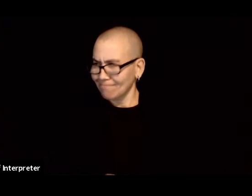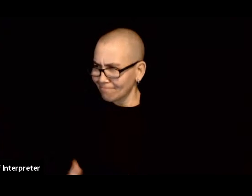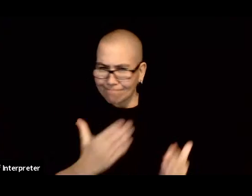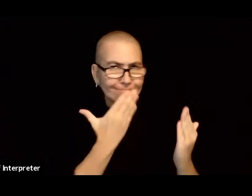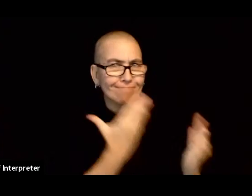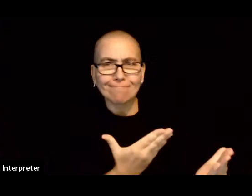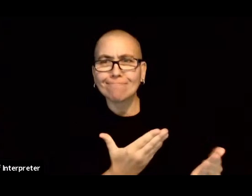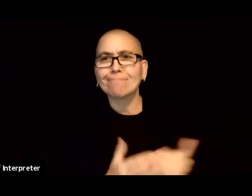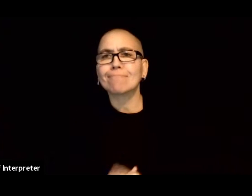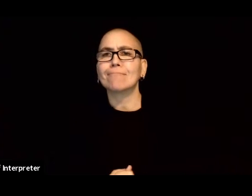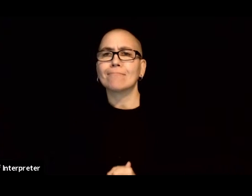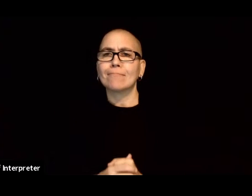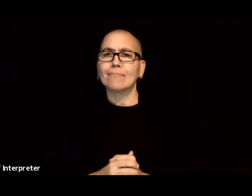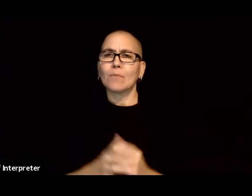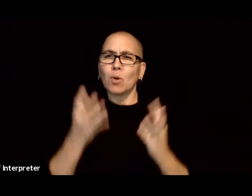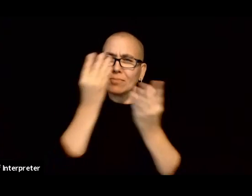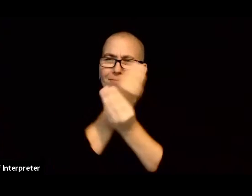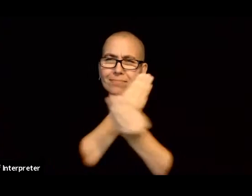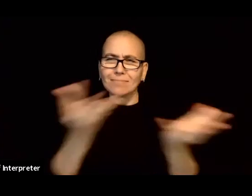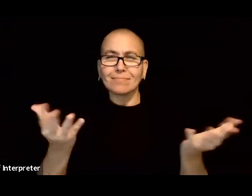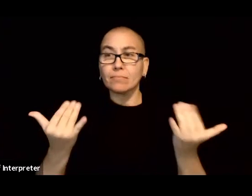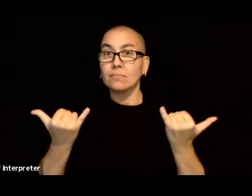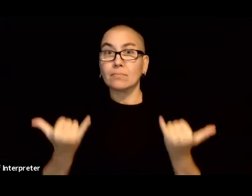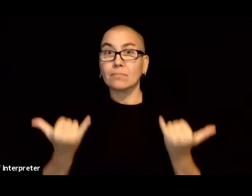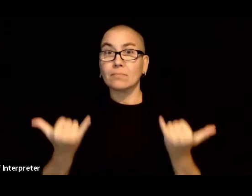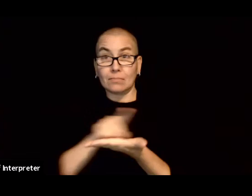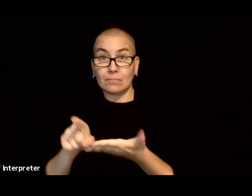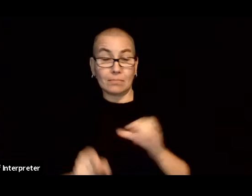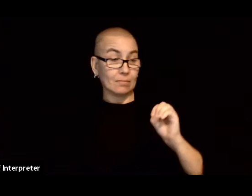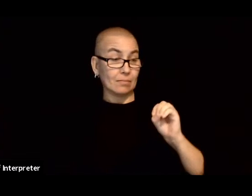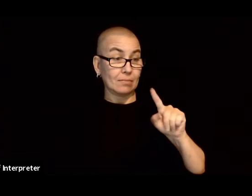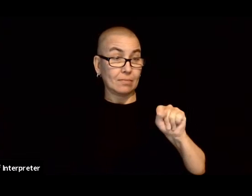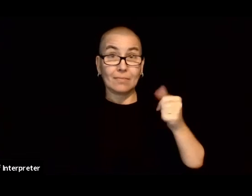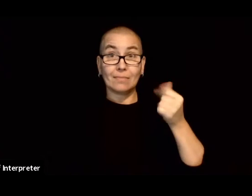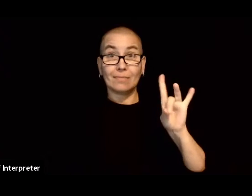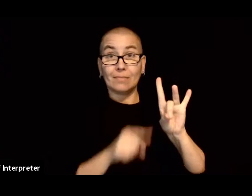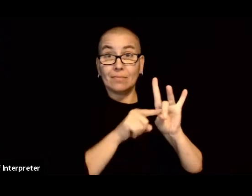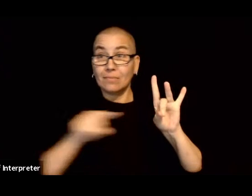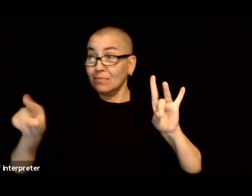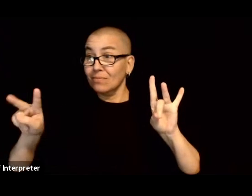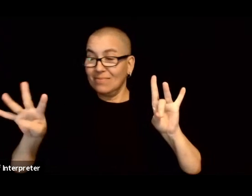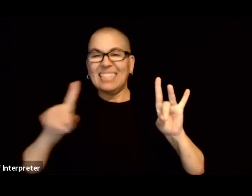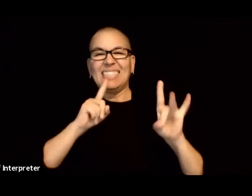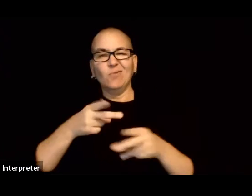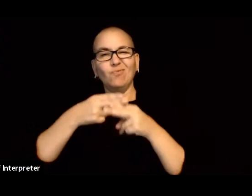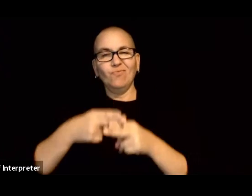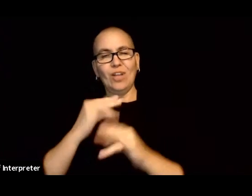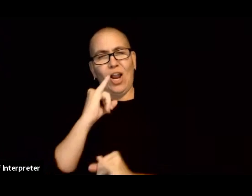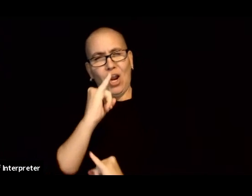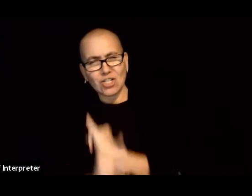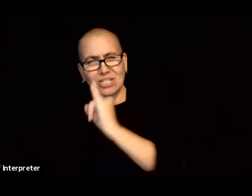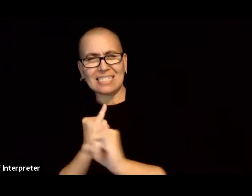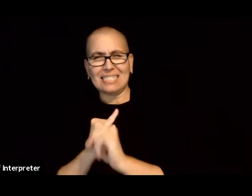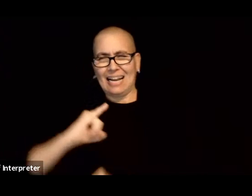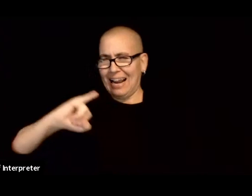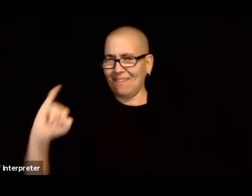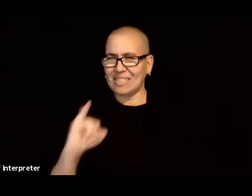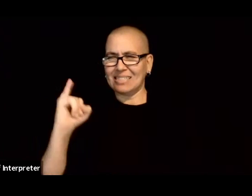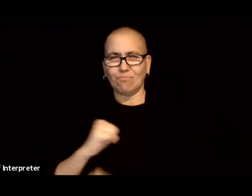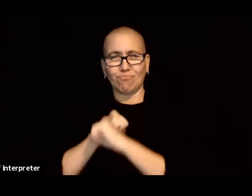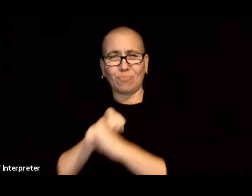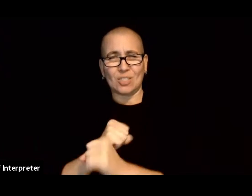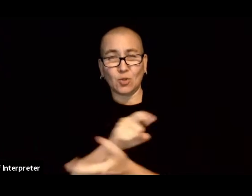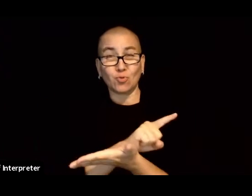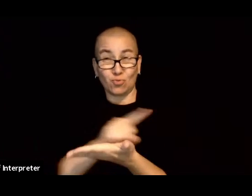18th through 24th is International Infection Prevention Week, and MDH wants to